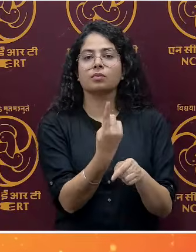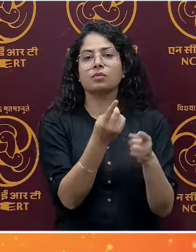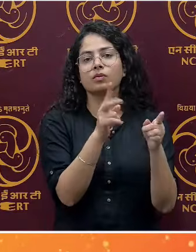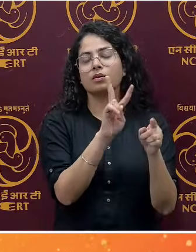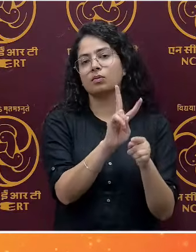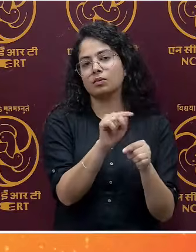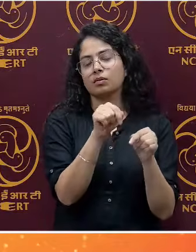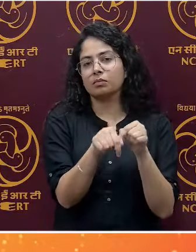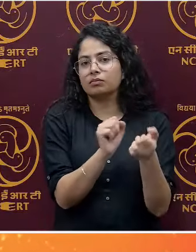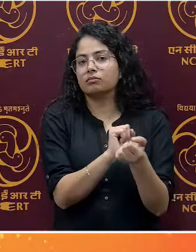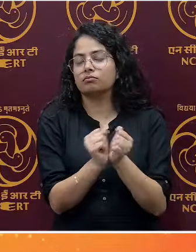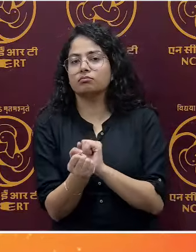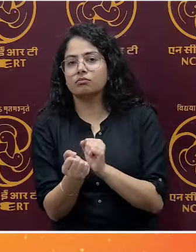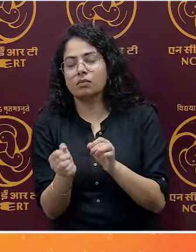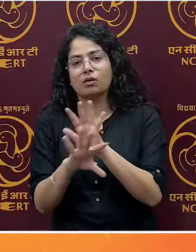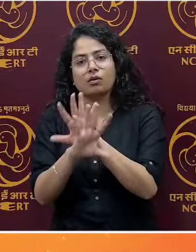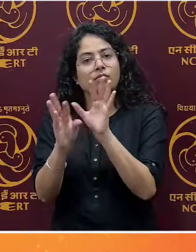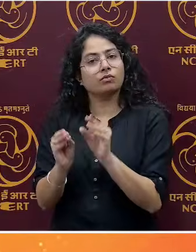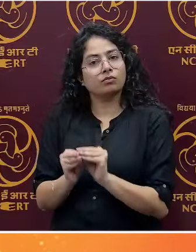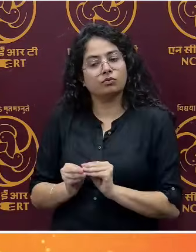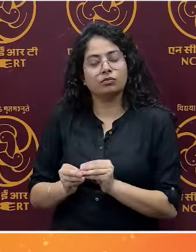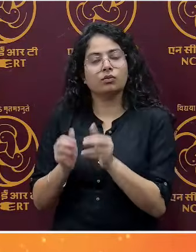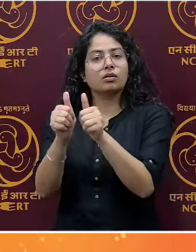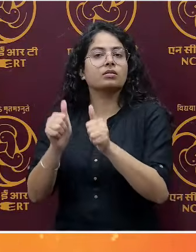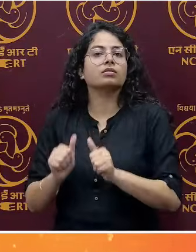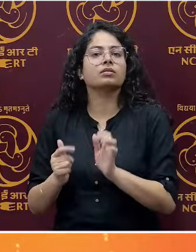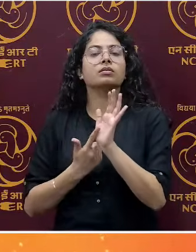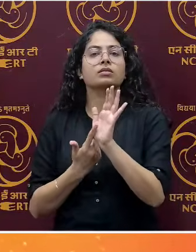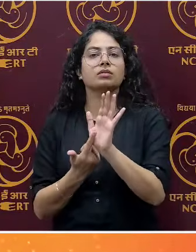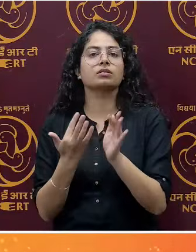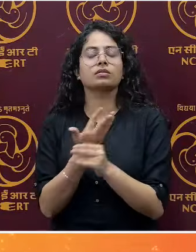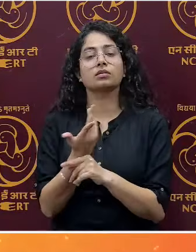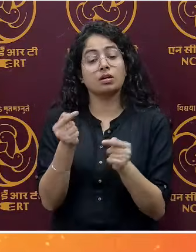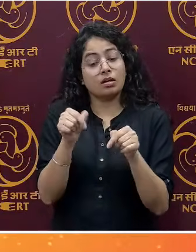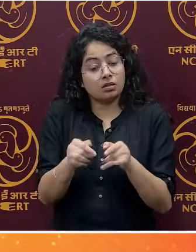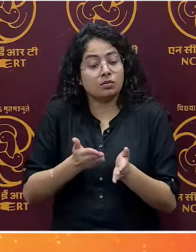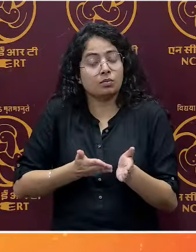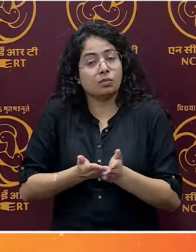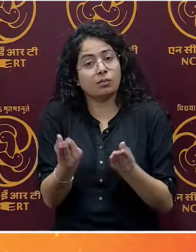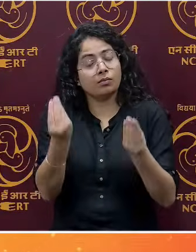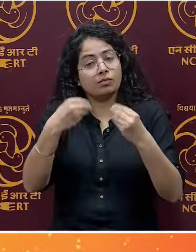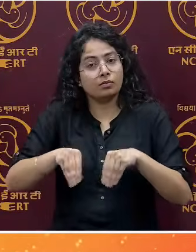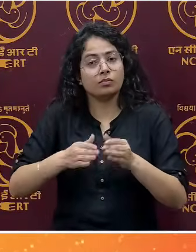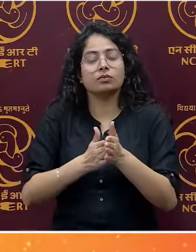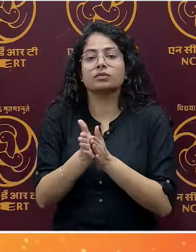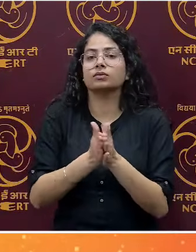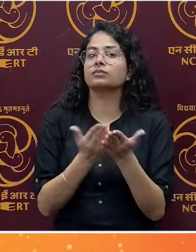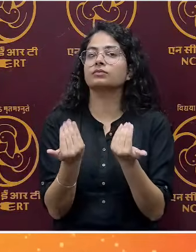it is going to change the complete output. So I think this way it can be more interesting.